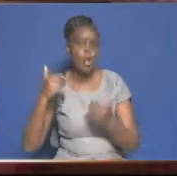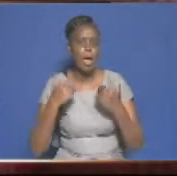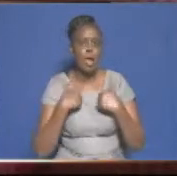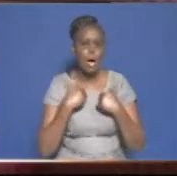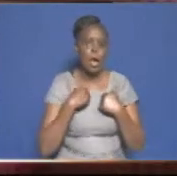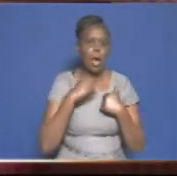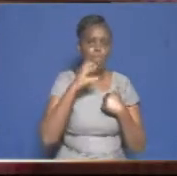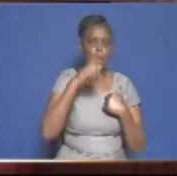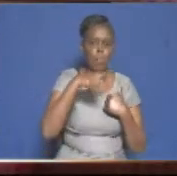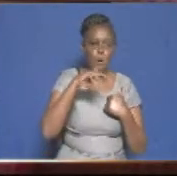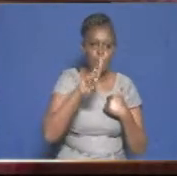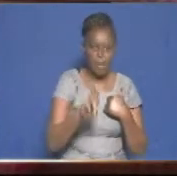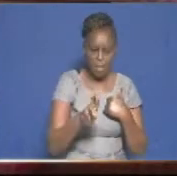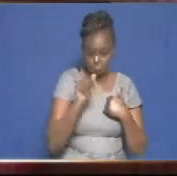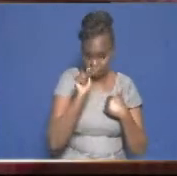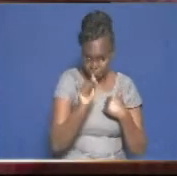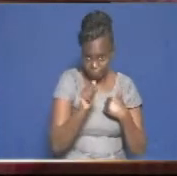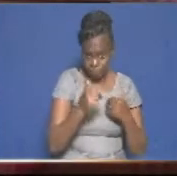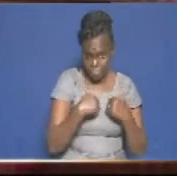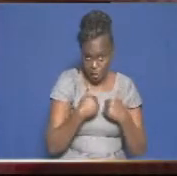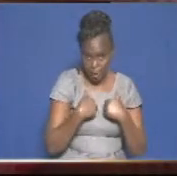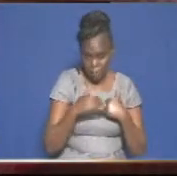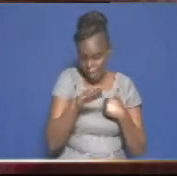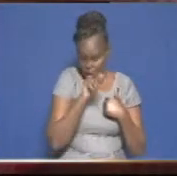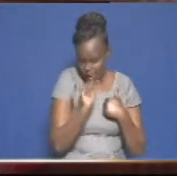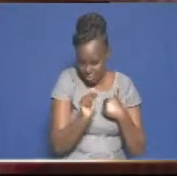Speaker. There has been no